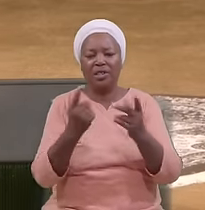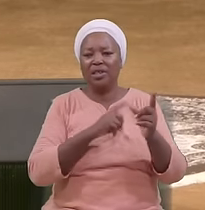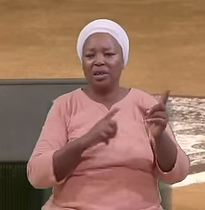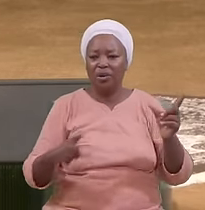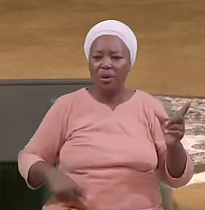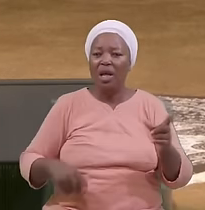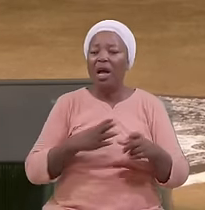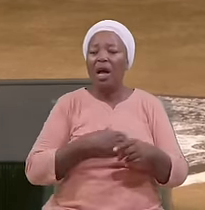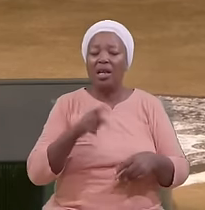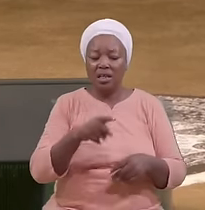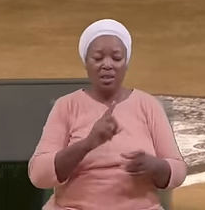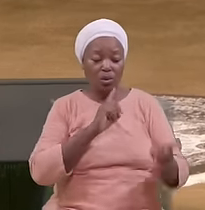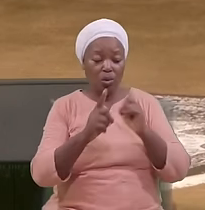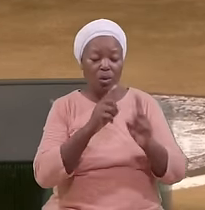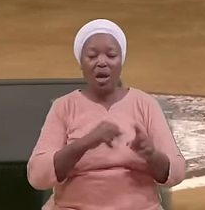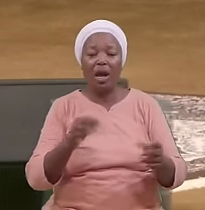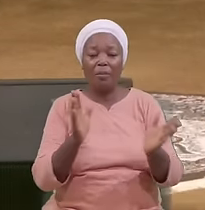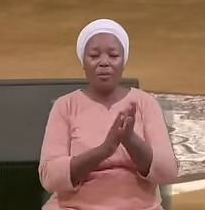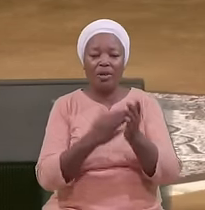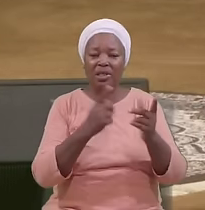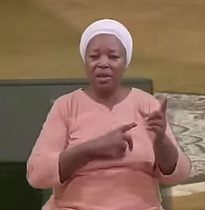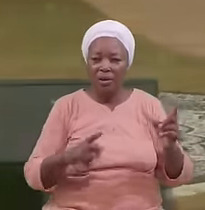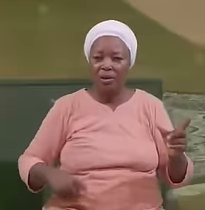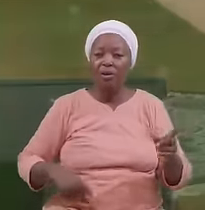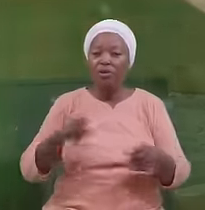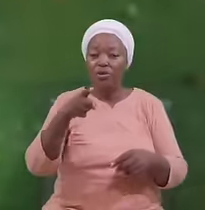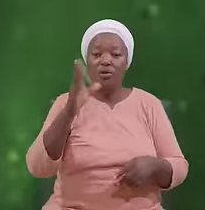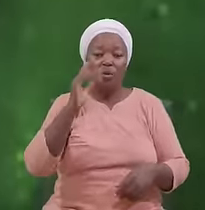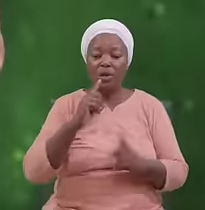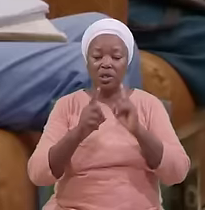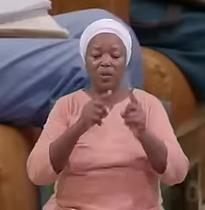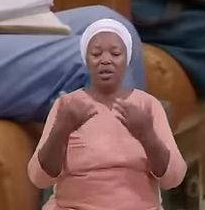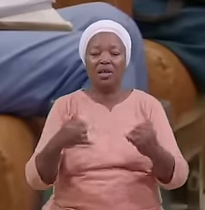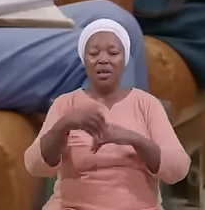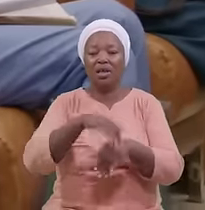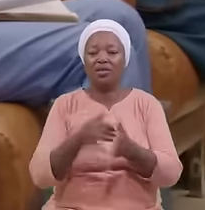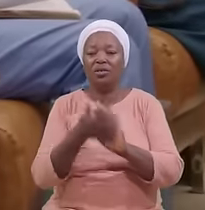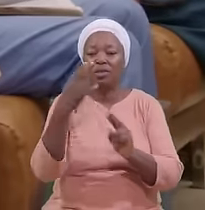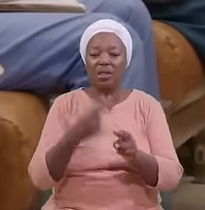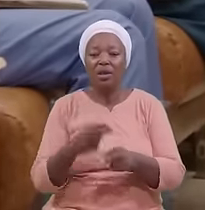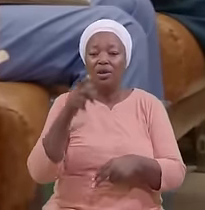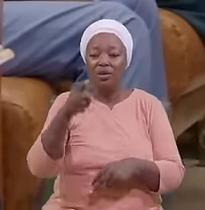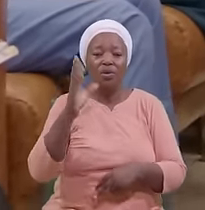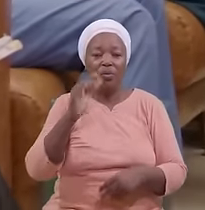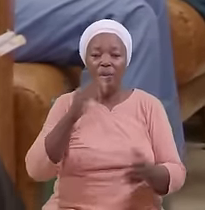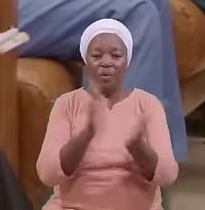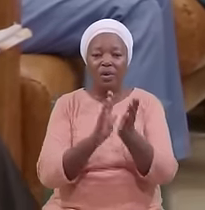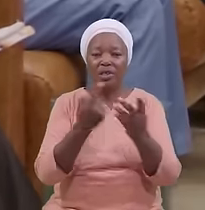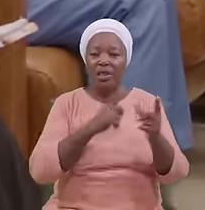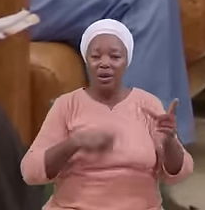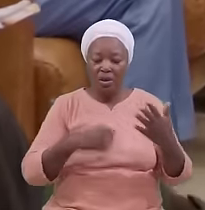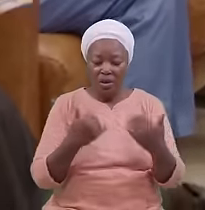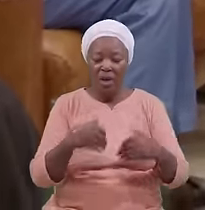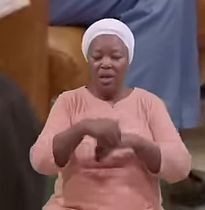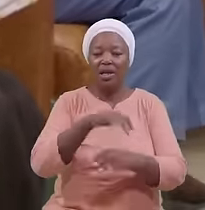He spake and he praised the Lord. You will speak tonight. You will praise the Lord